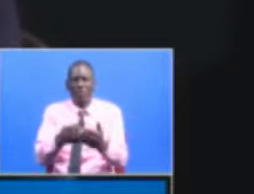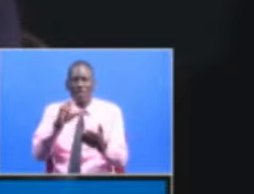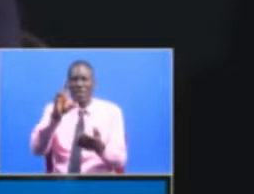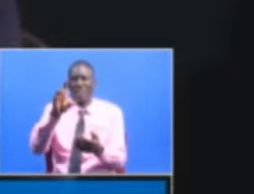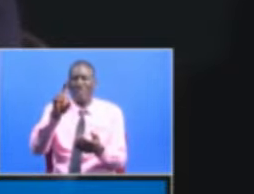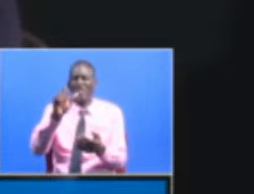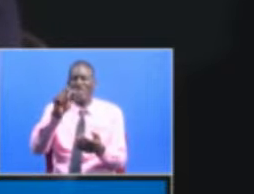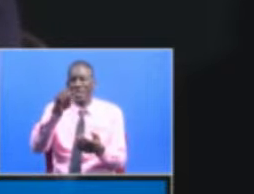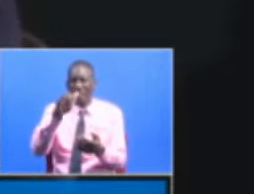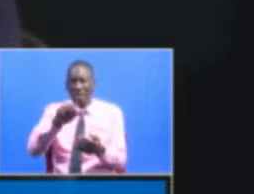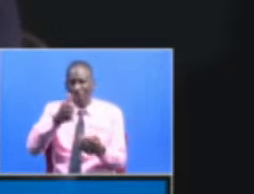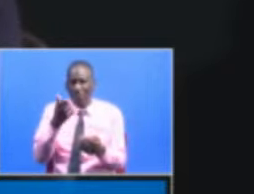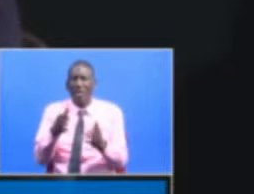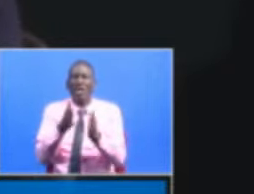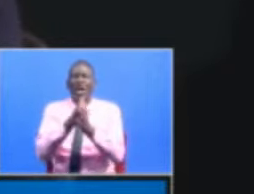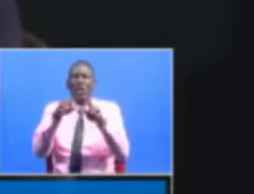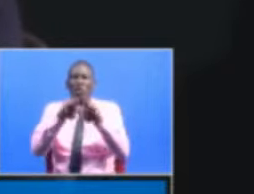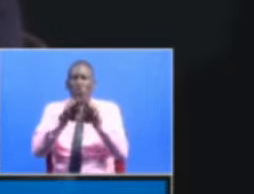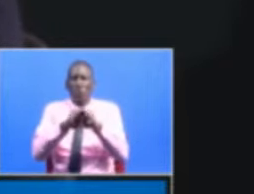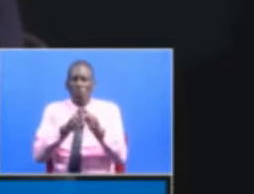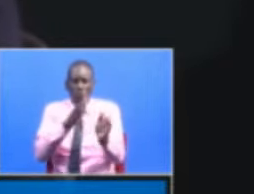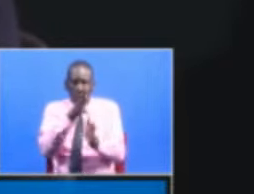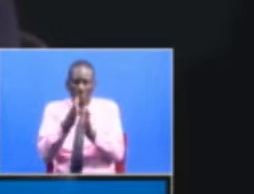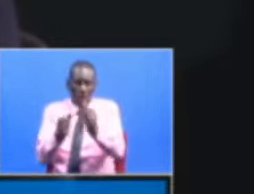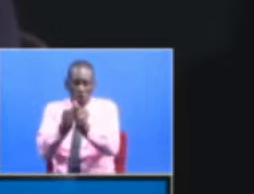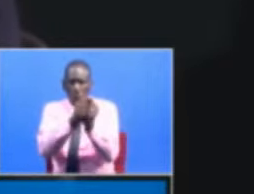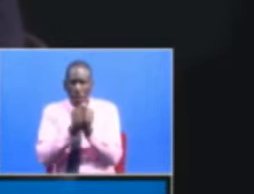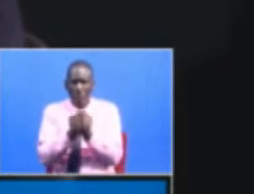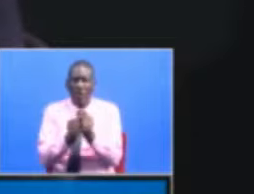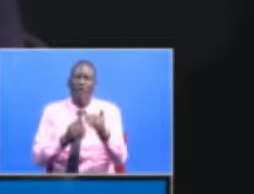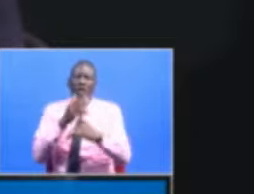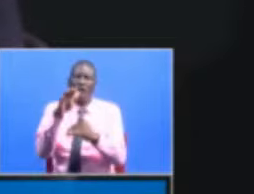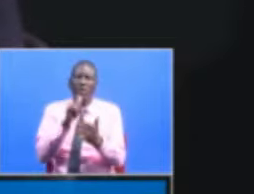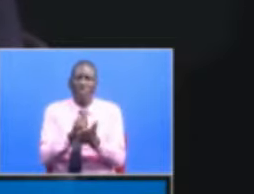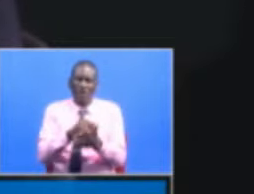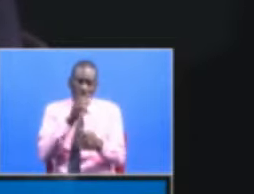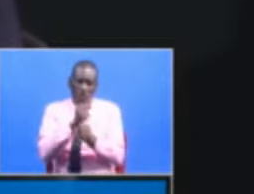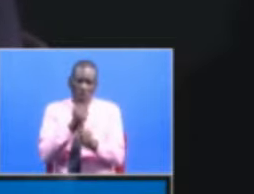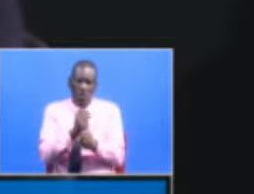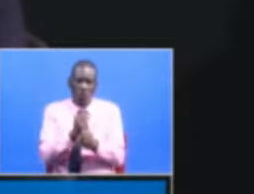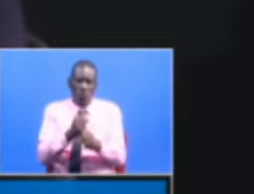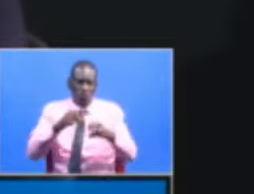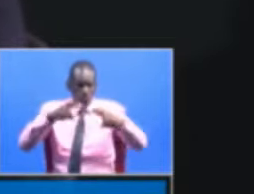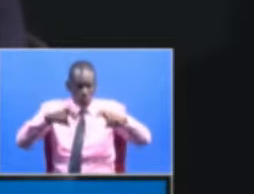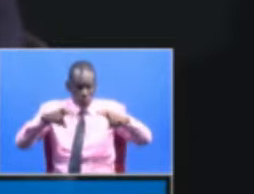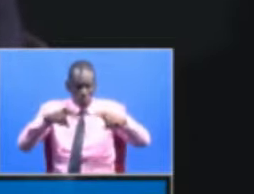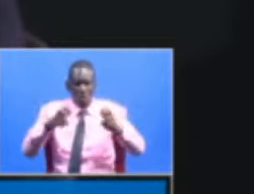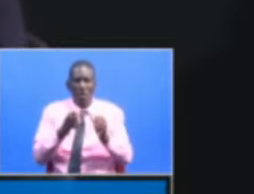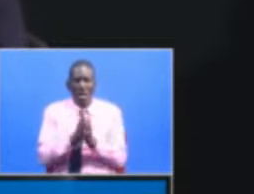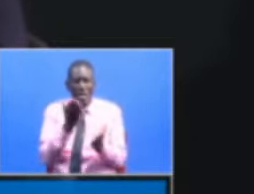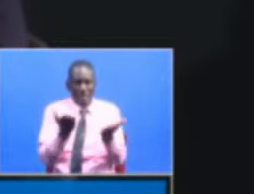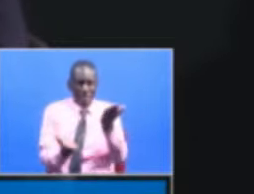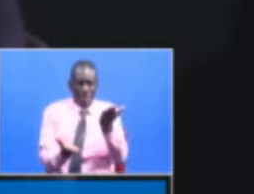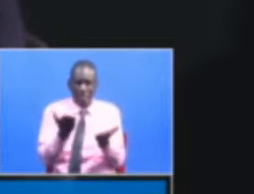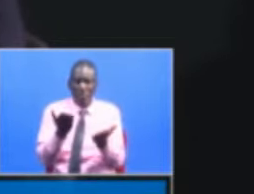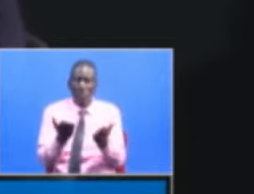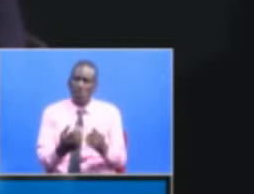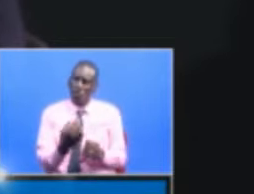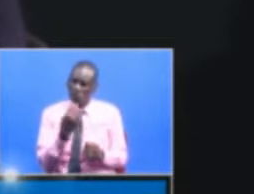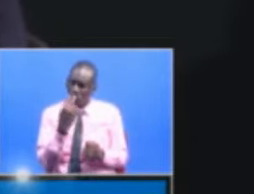warning, and also plan together, and thereafter undertake maybe studies and assessment to see